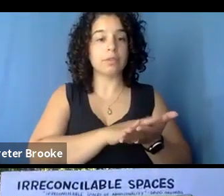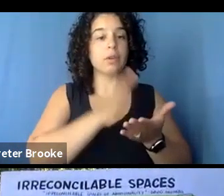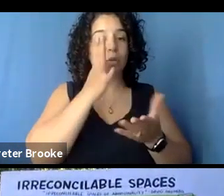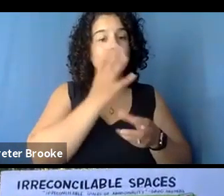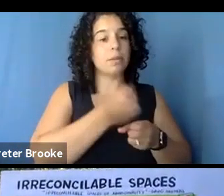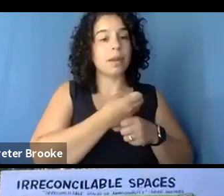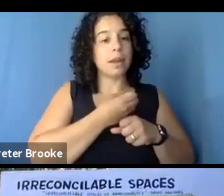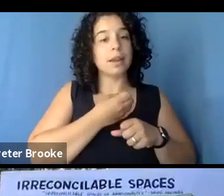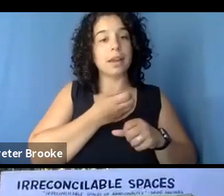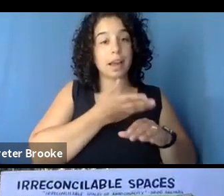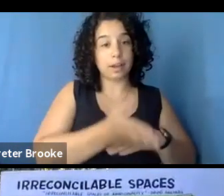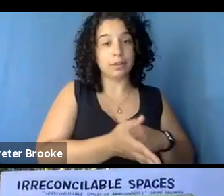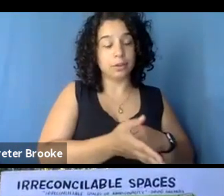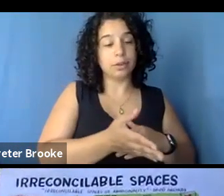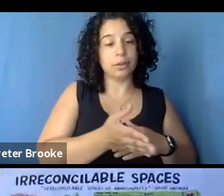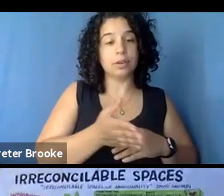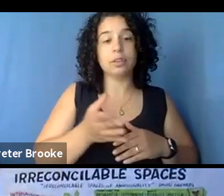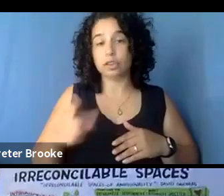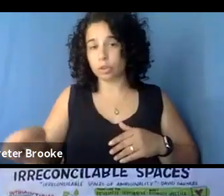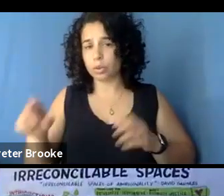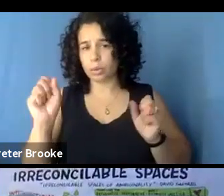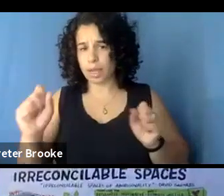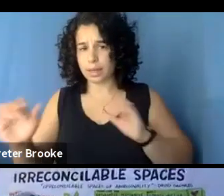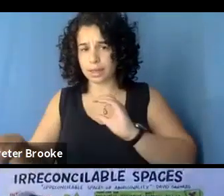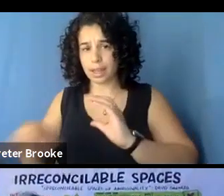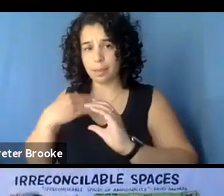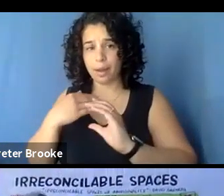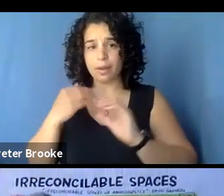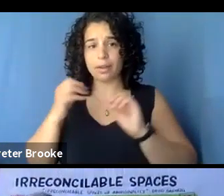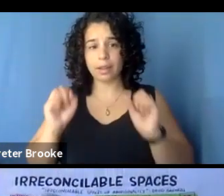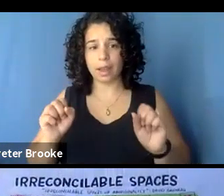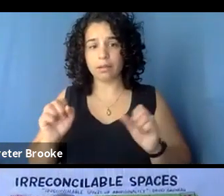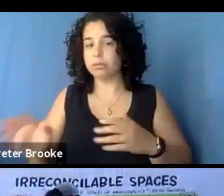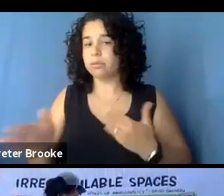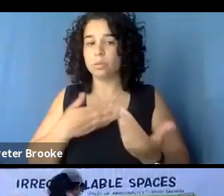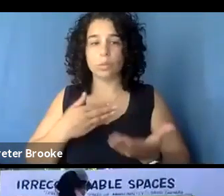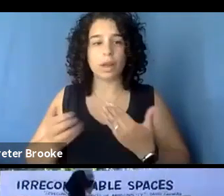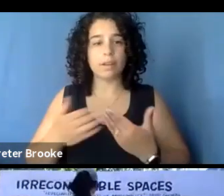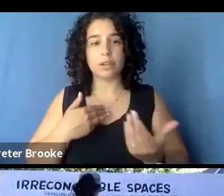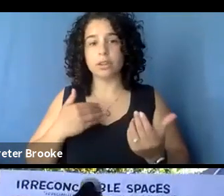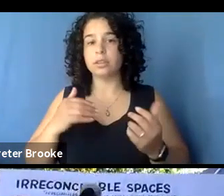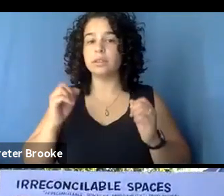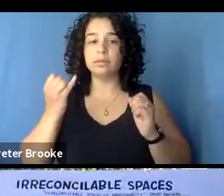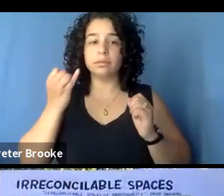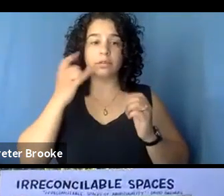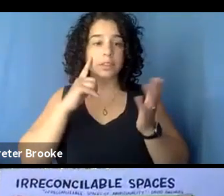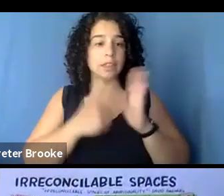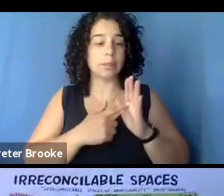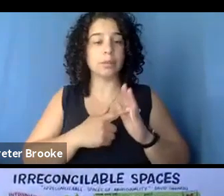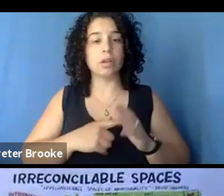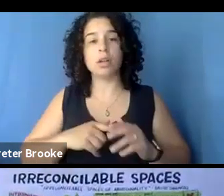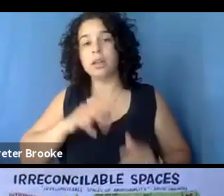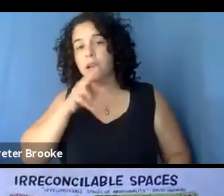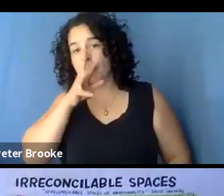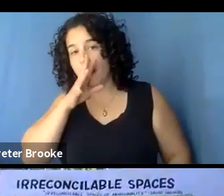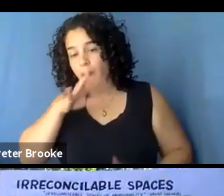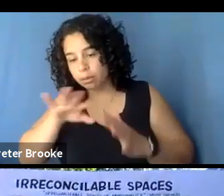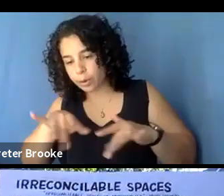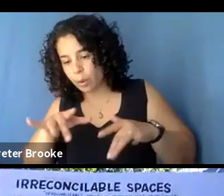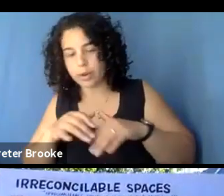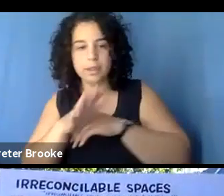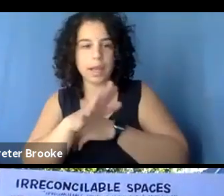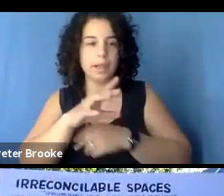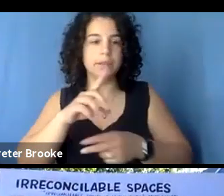these Praxis sessions, to feel free to email that, whatever format it is, if it's an audio file, if it's a video file, if